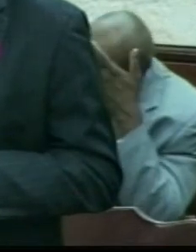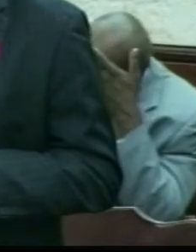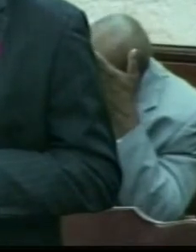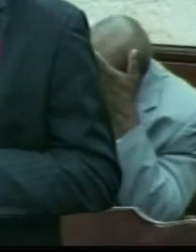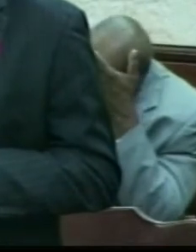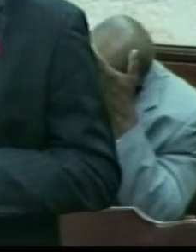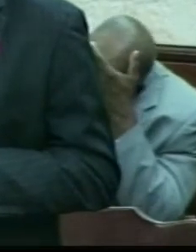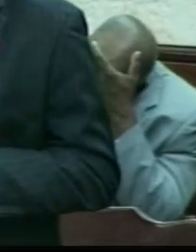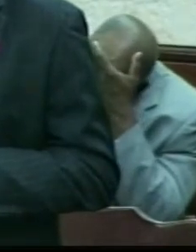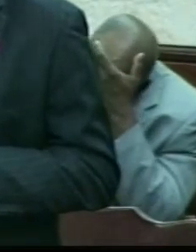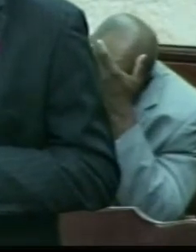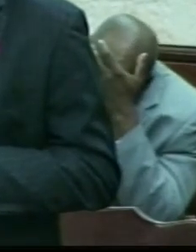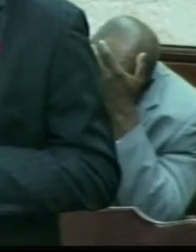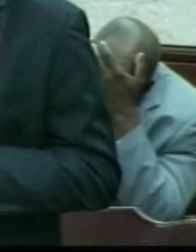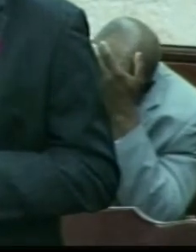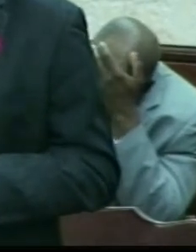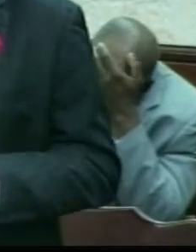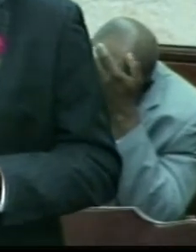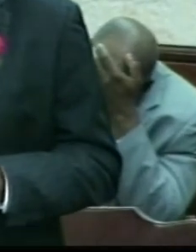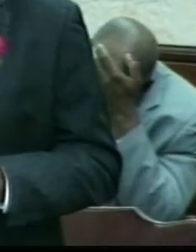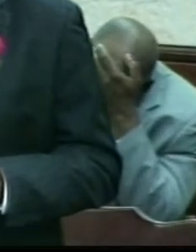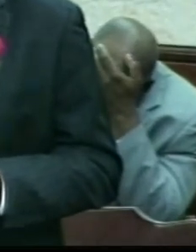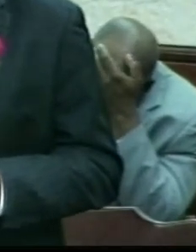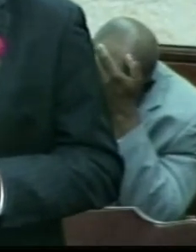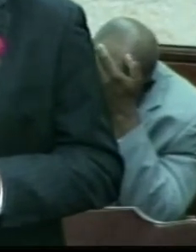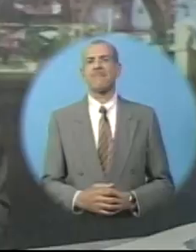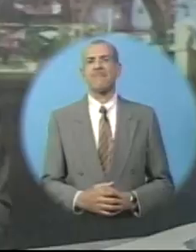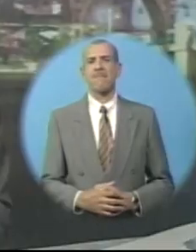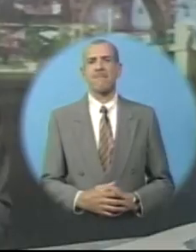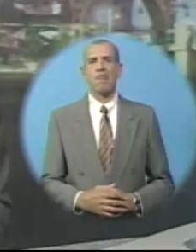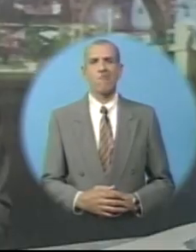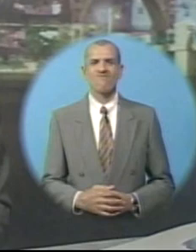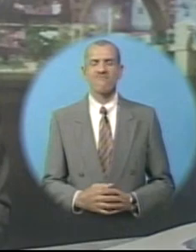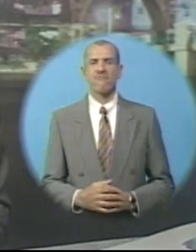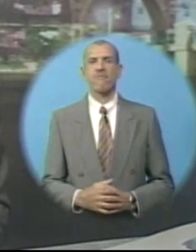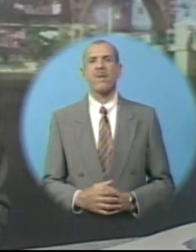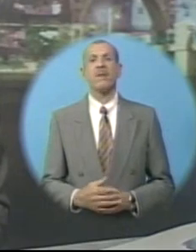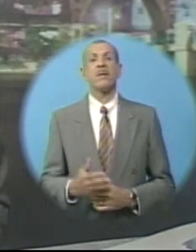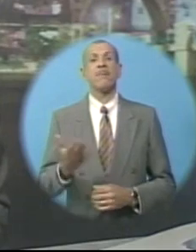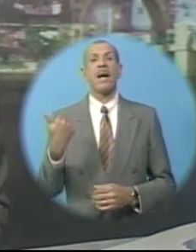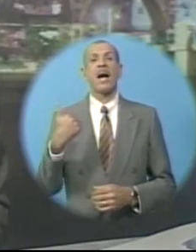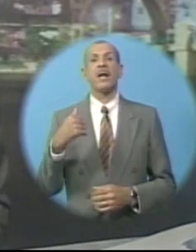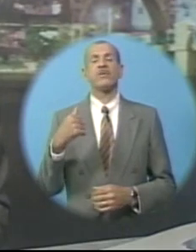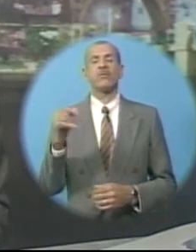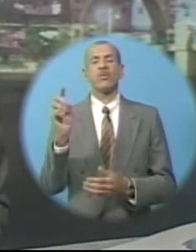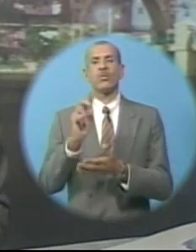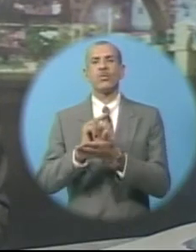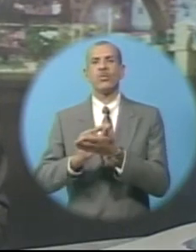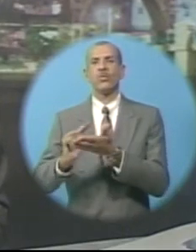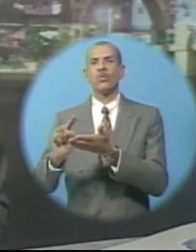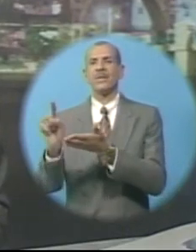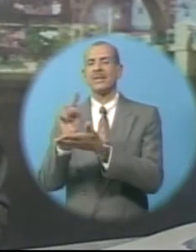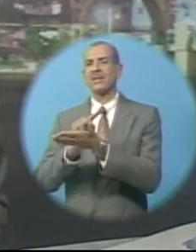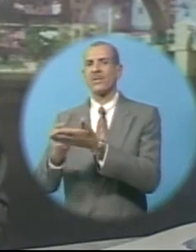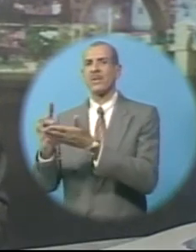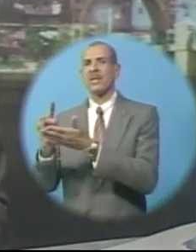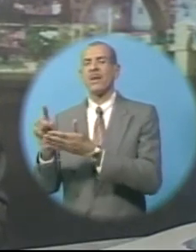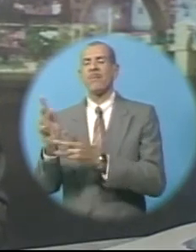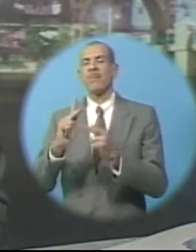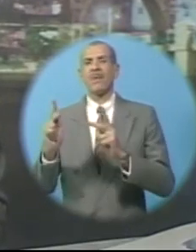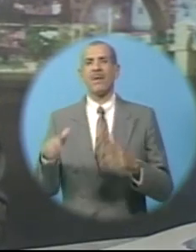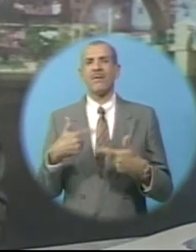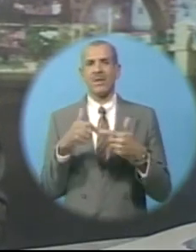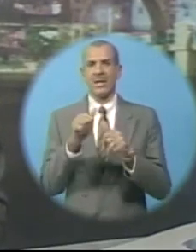dealt with all alacrity. Well, over the past few weeks, residents and businesses in the area